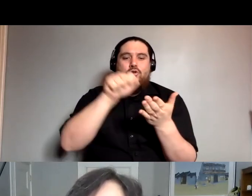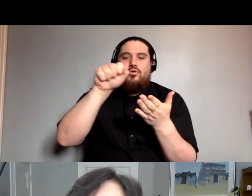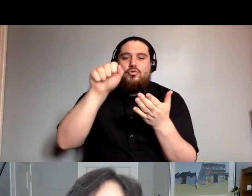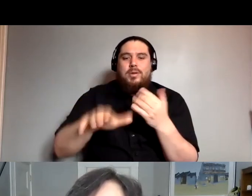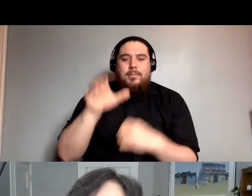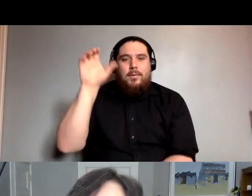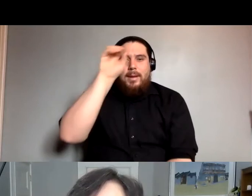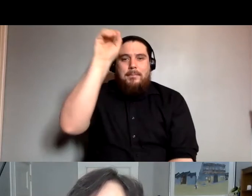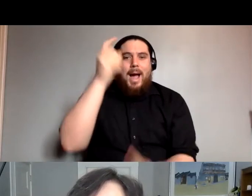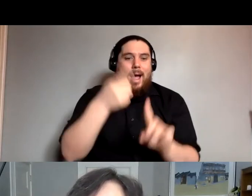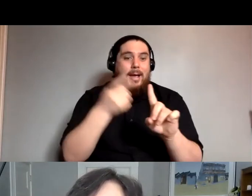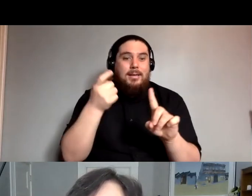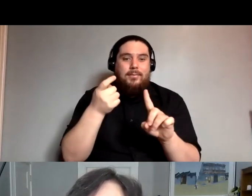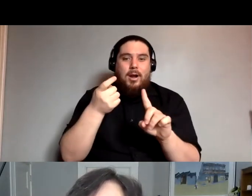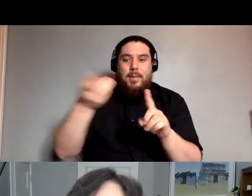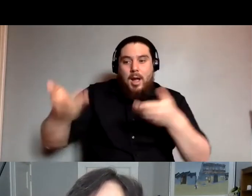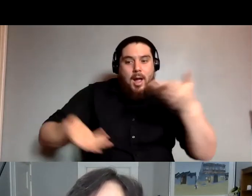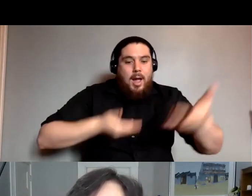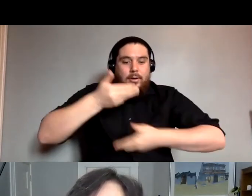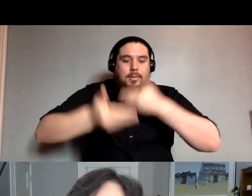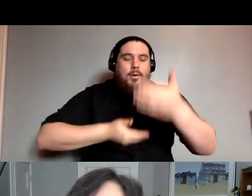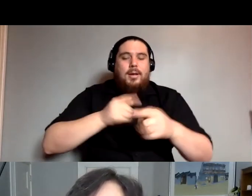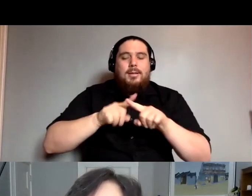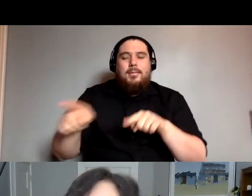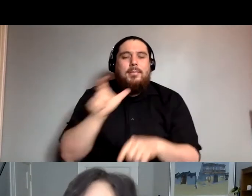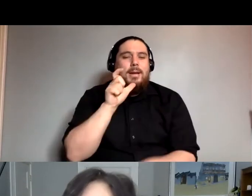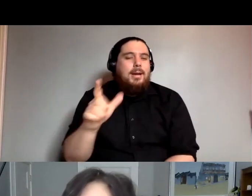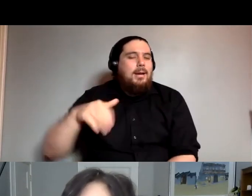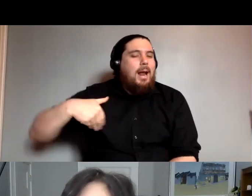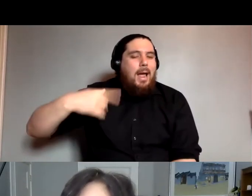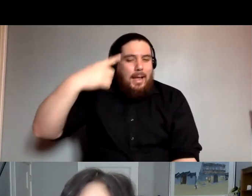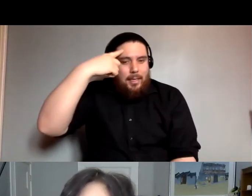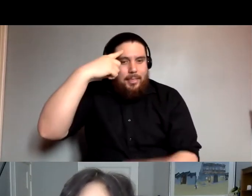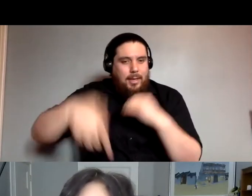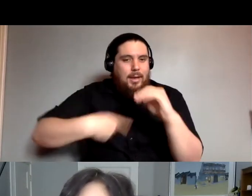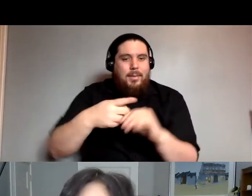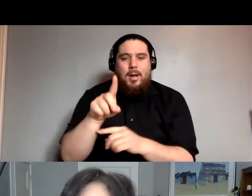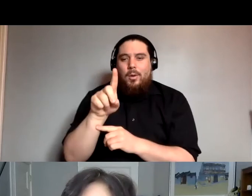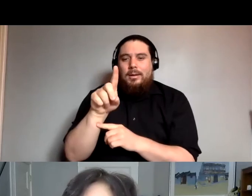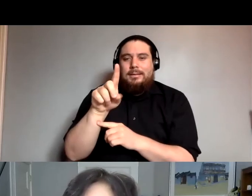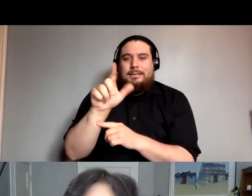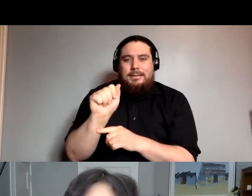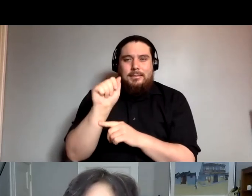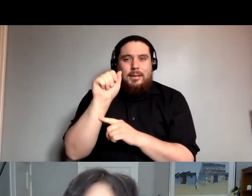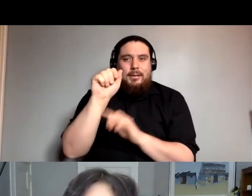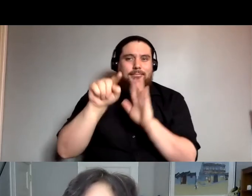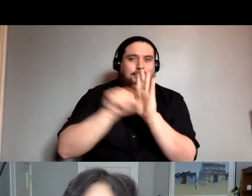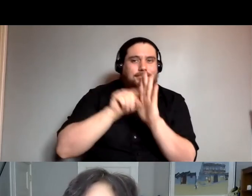the recruiting process, but they haven't thought about disability bias. So there is danger there. At the same